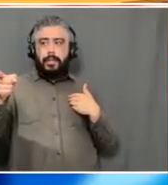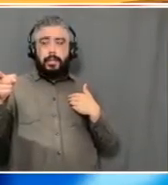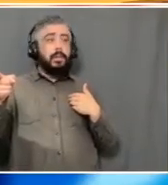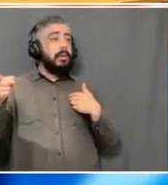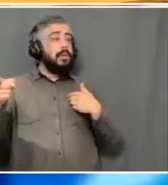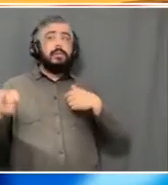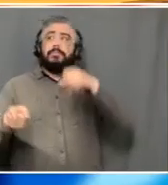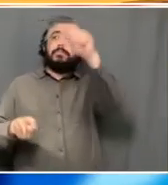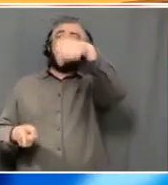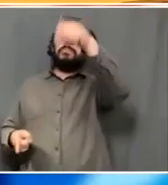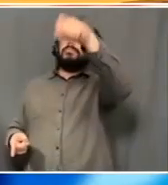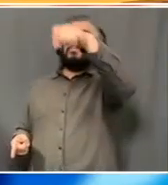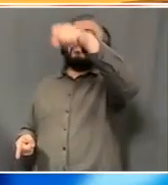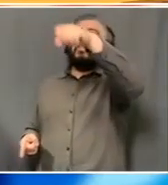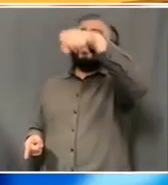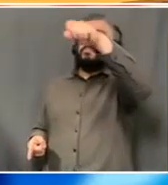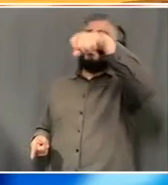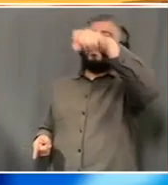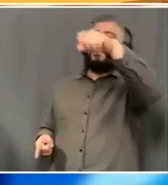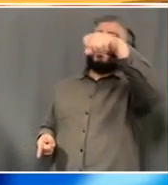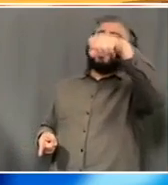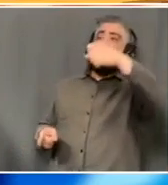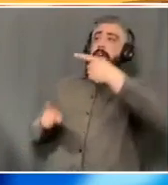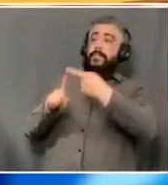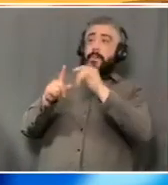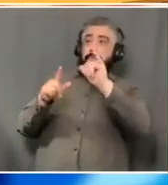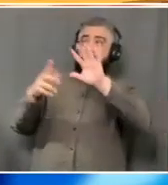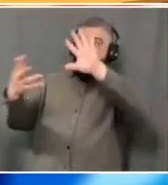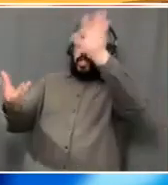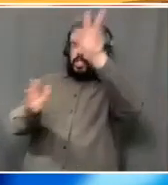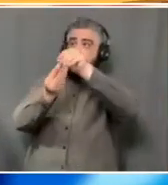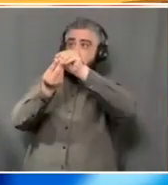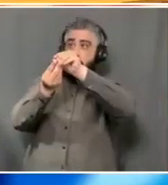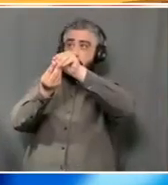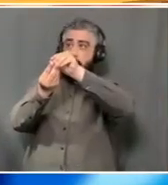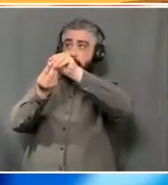Yes. Of that total, thank you,